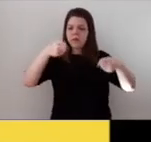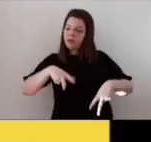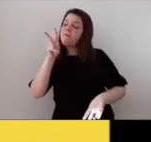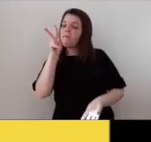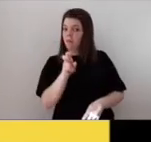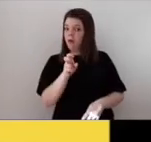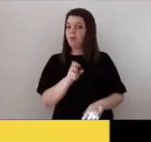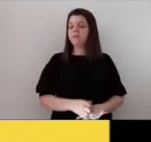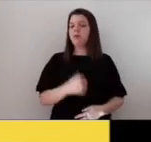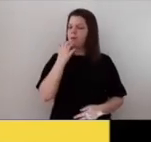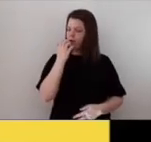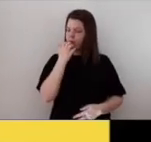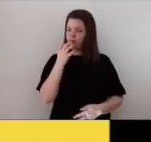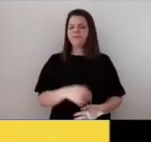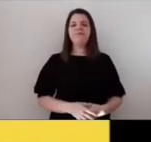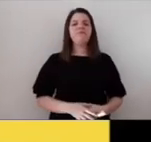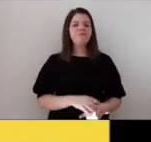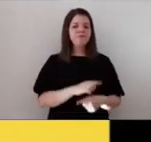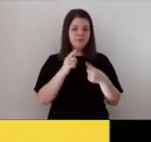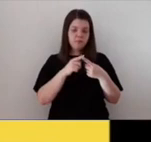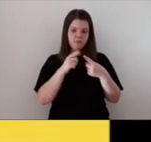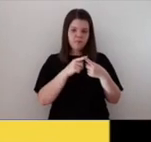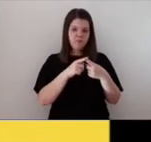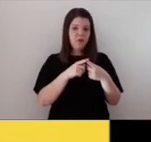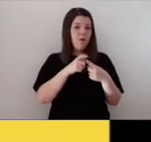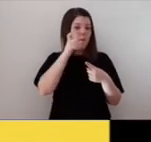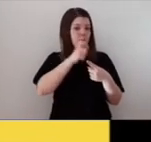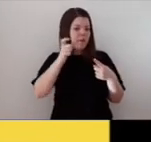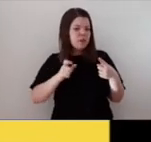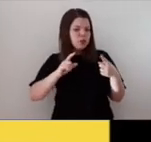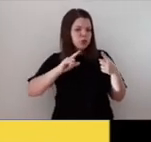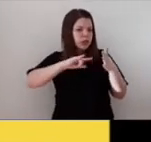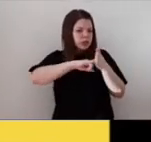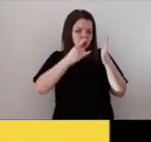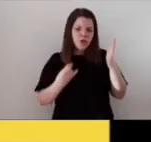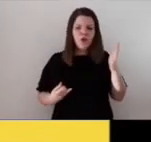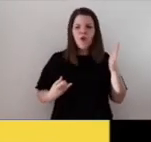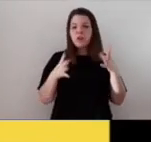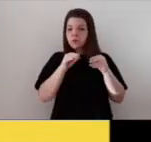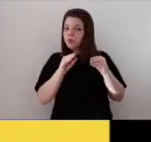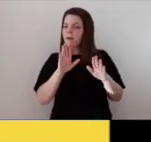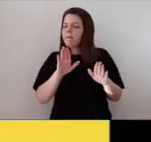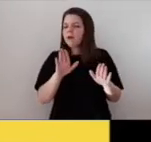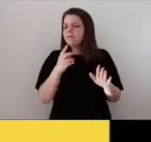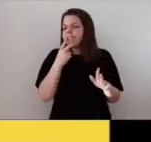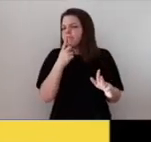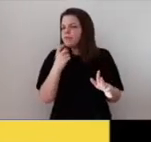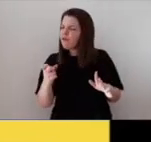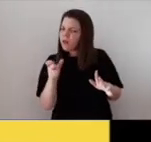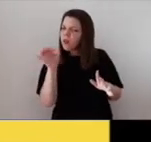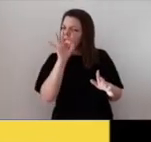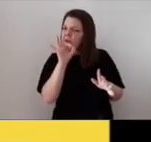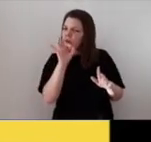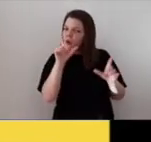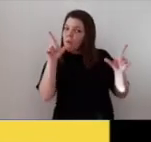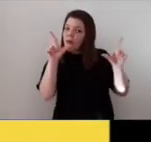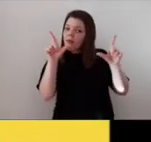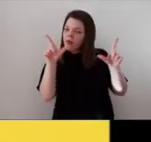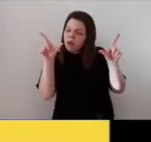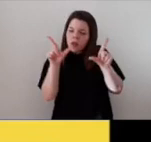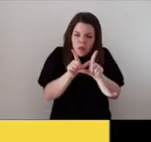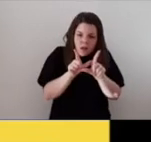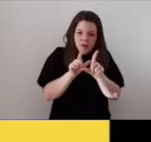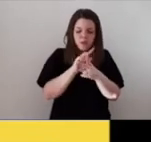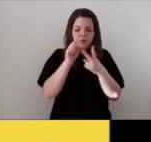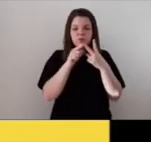disabilities, for example, people using mobile phones, smartwatches, smart TVs, and other devices with small